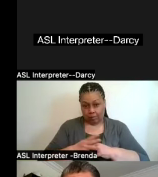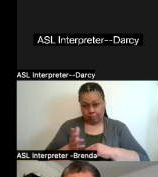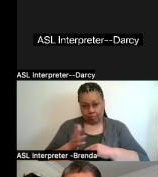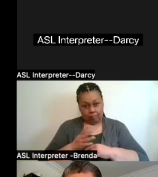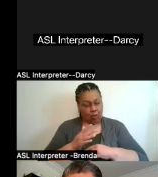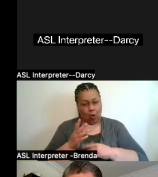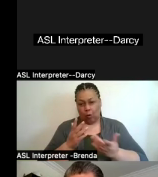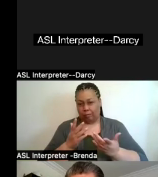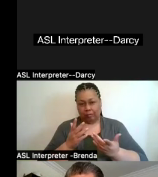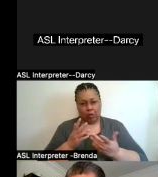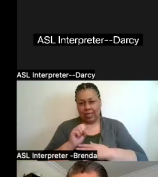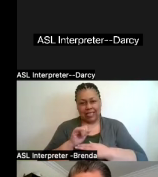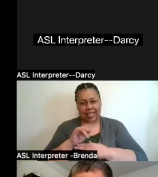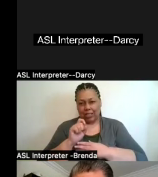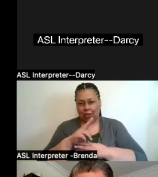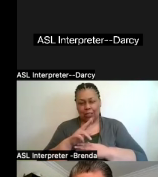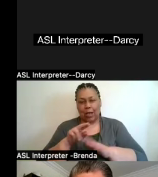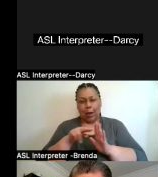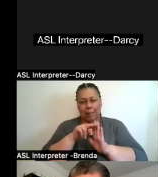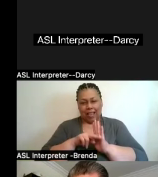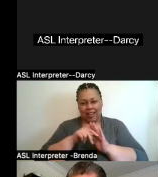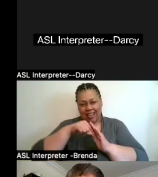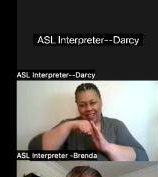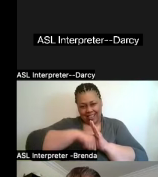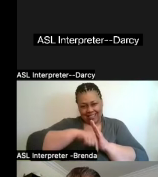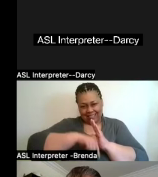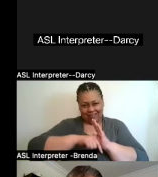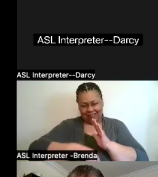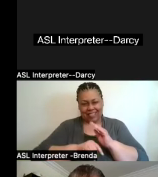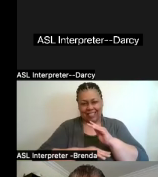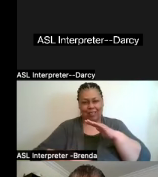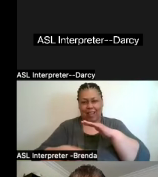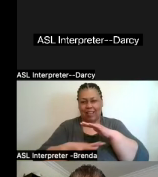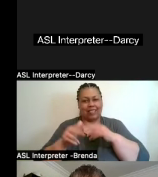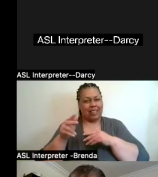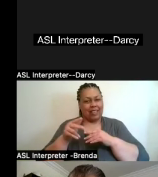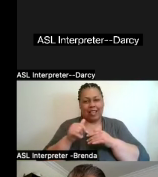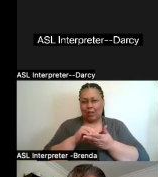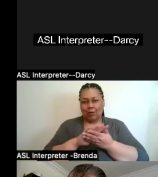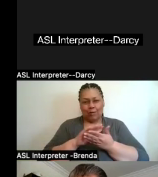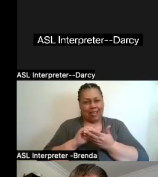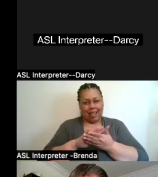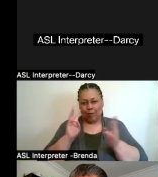sensors are buried in the ground, so they don't record the weather. But I don't know. Is Gabrielle still here?